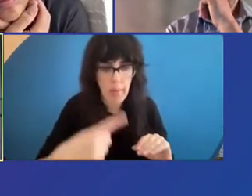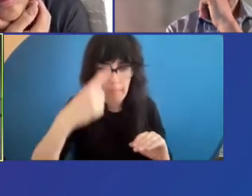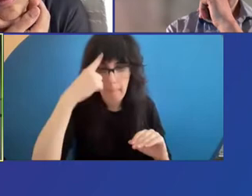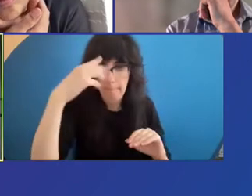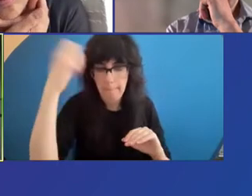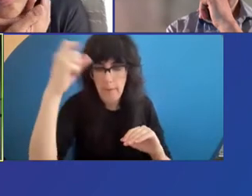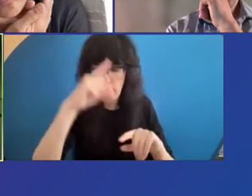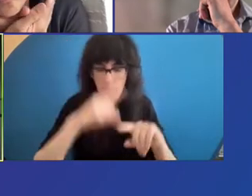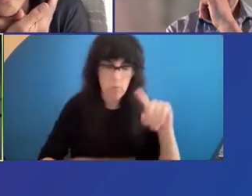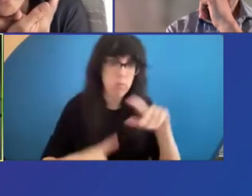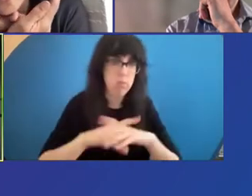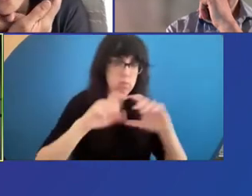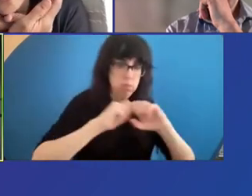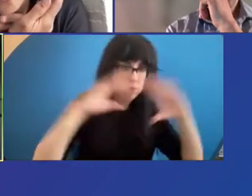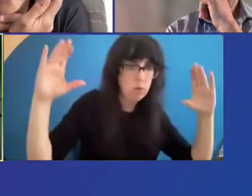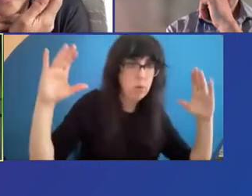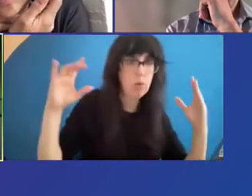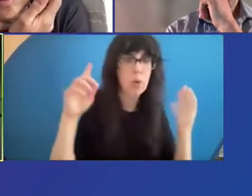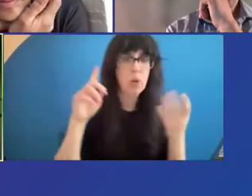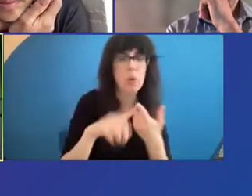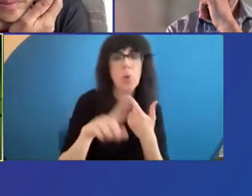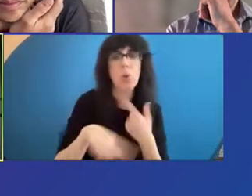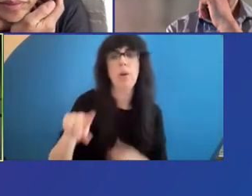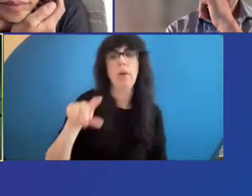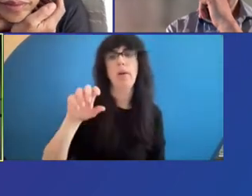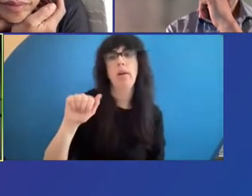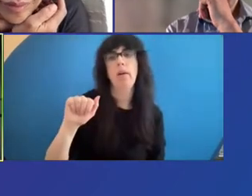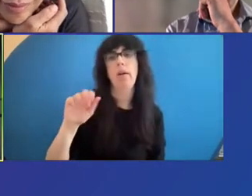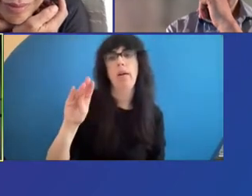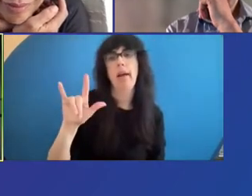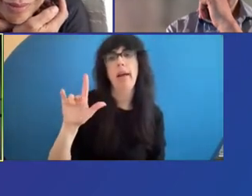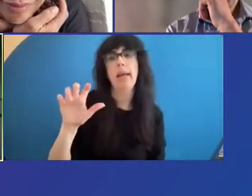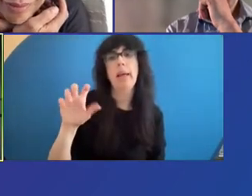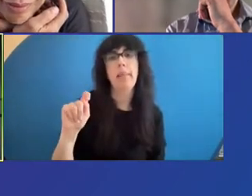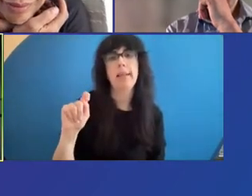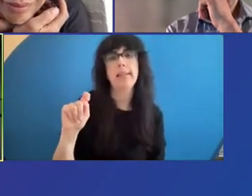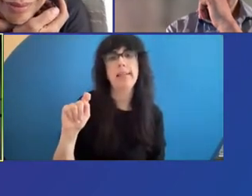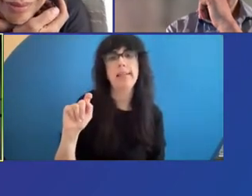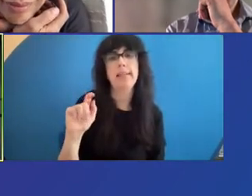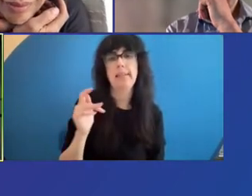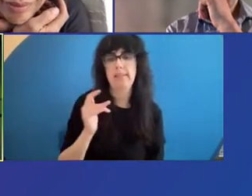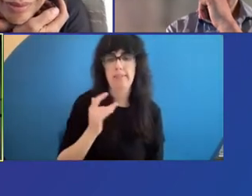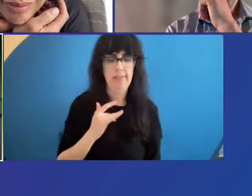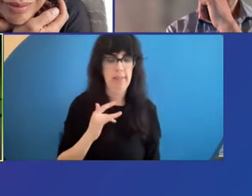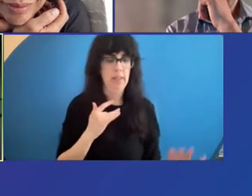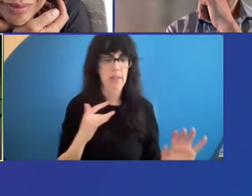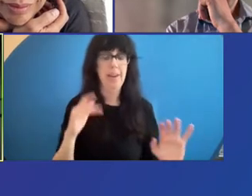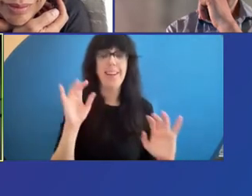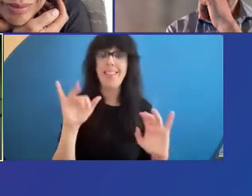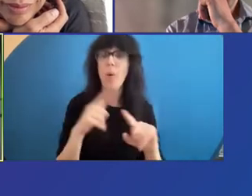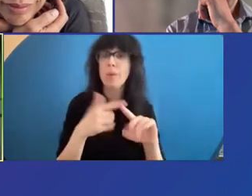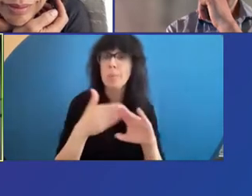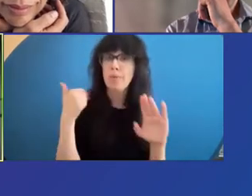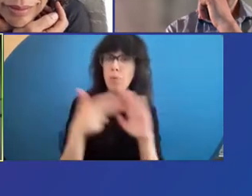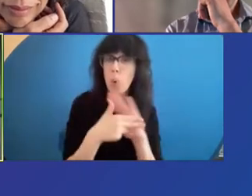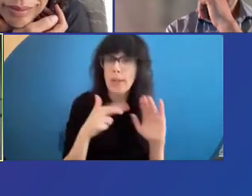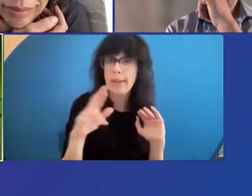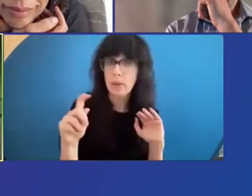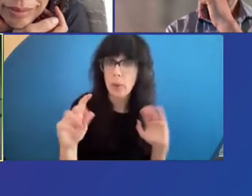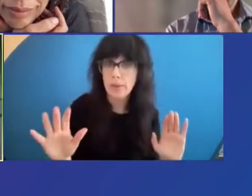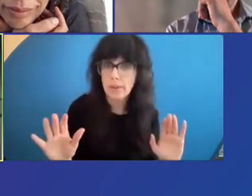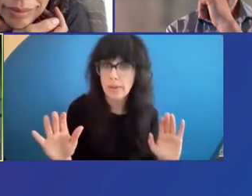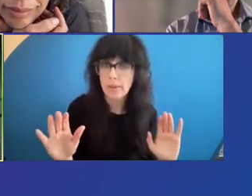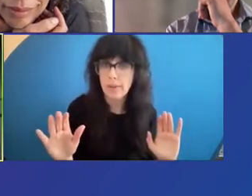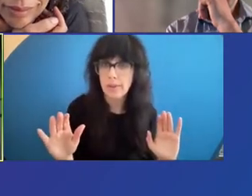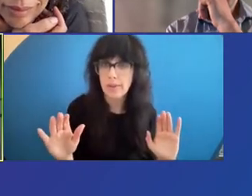ableist sensibility that was before the diagnosis. So yeah, that was just like, anyway, I